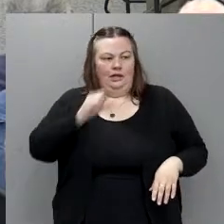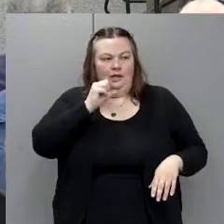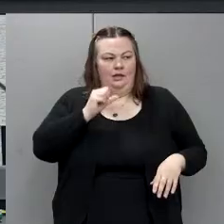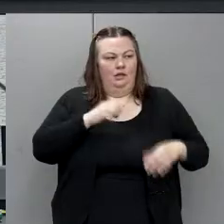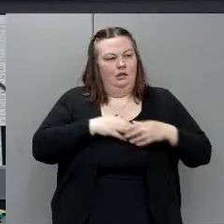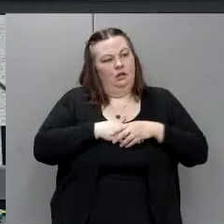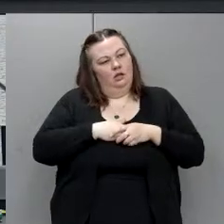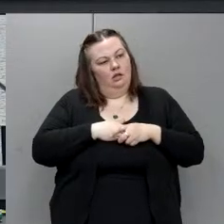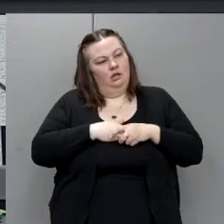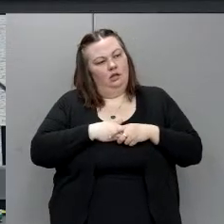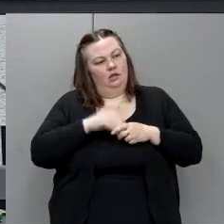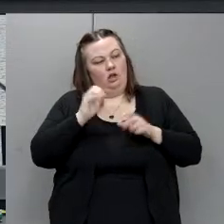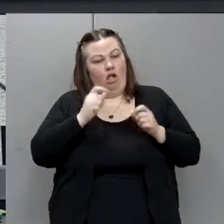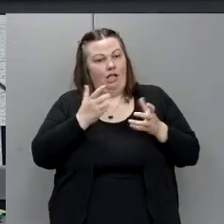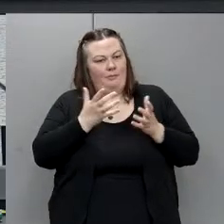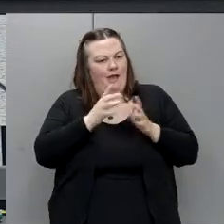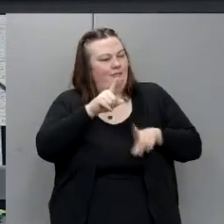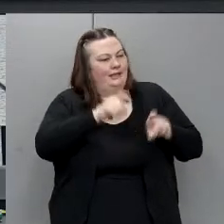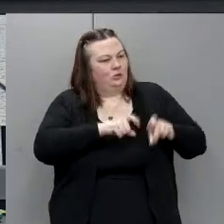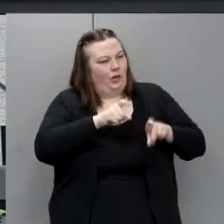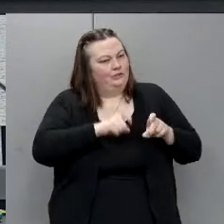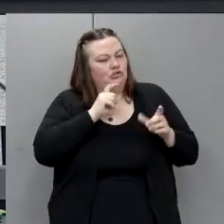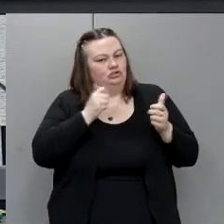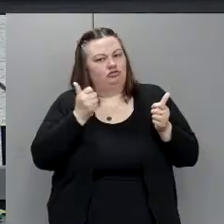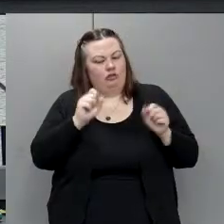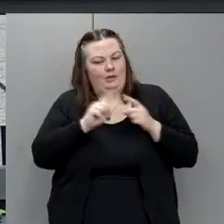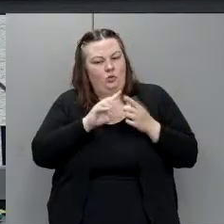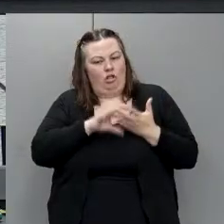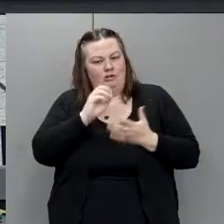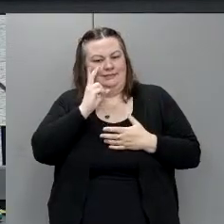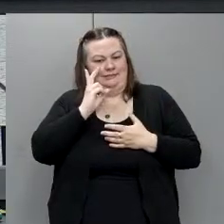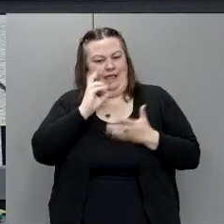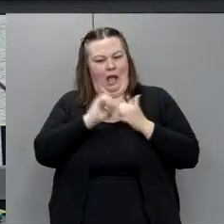go. All I'm asking questions is to see